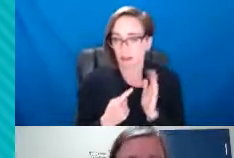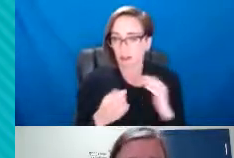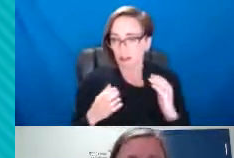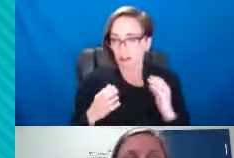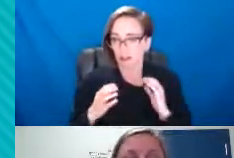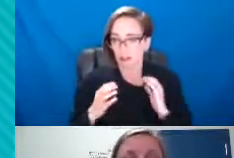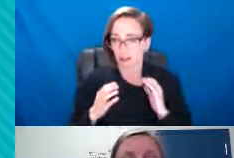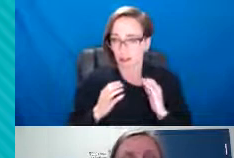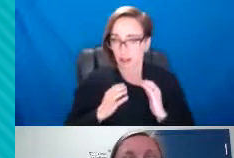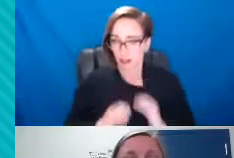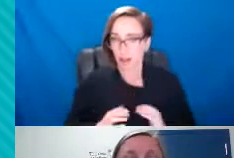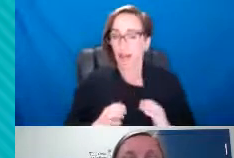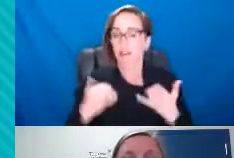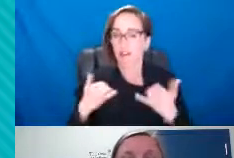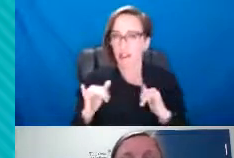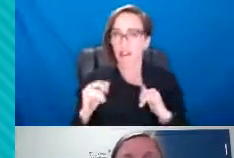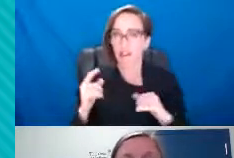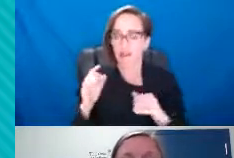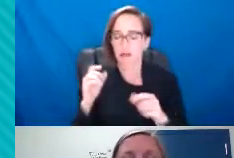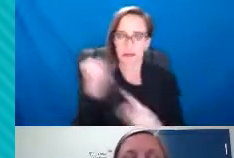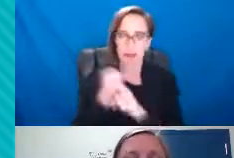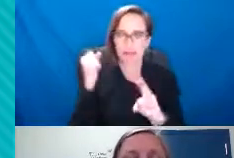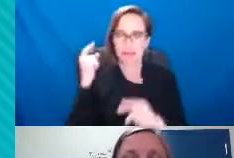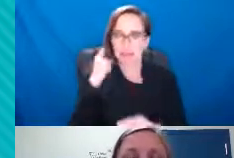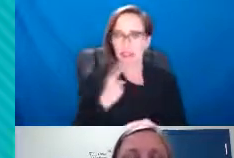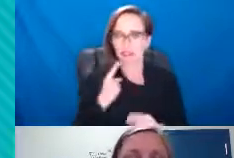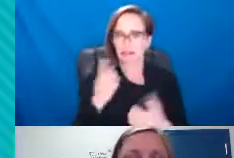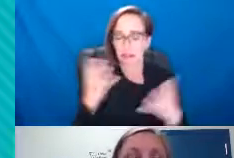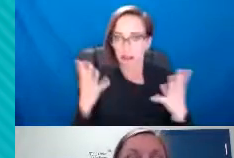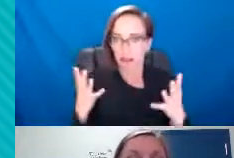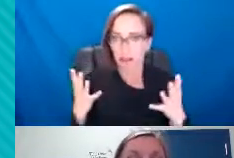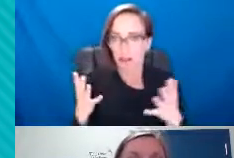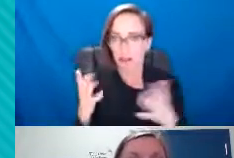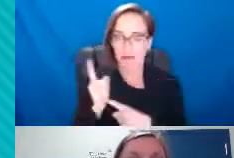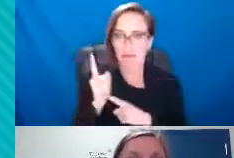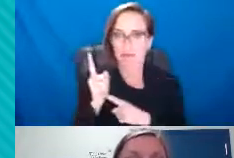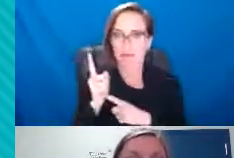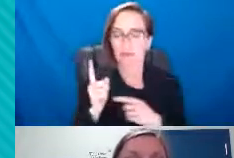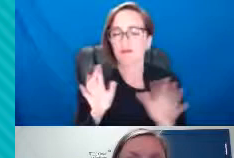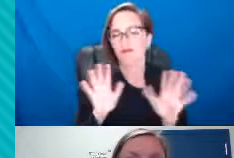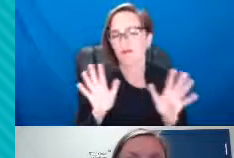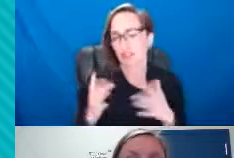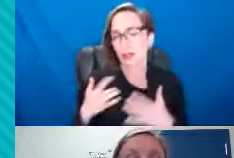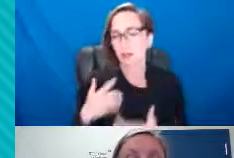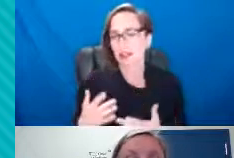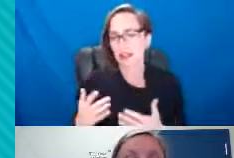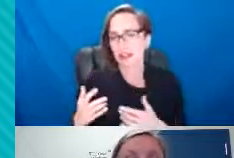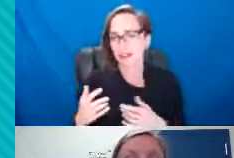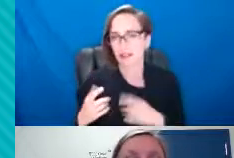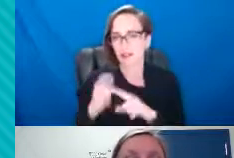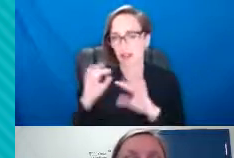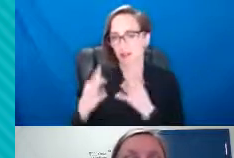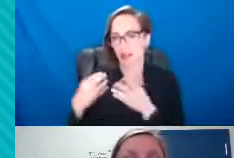hearing suddenly, but more often it is because of the genetic disorder.